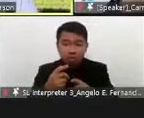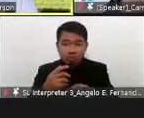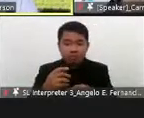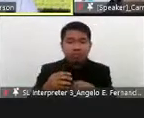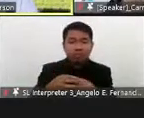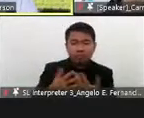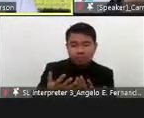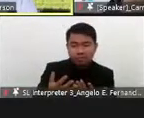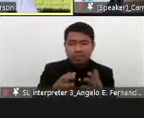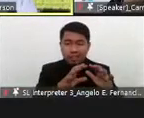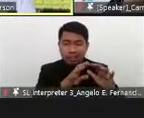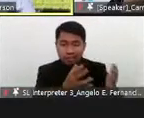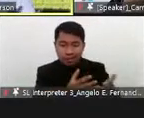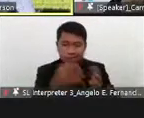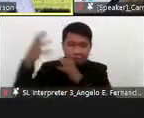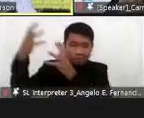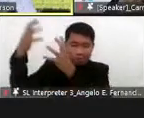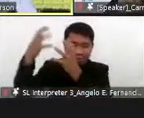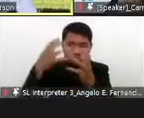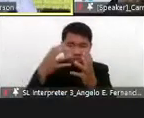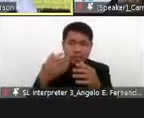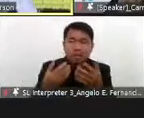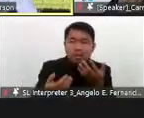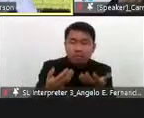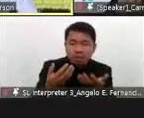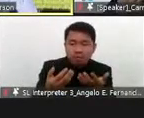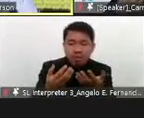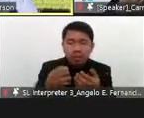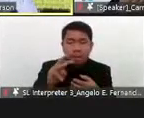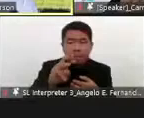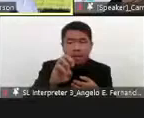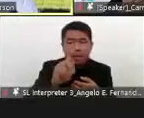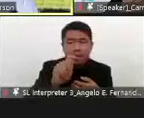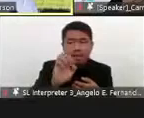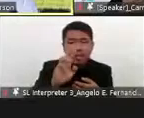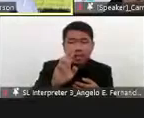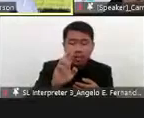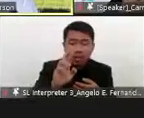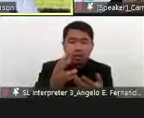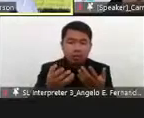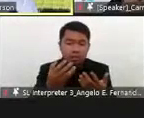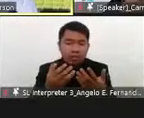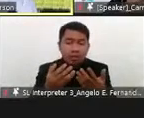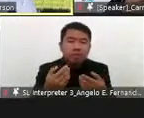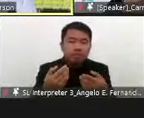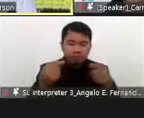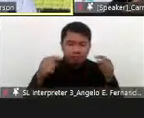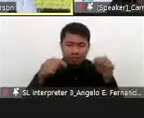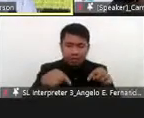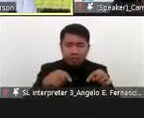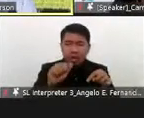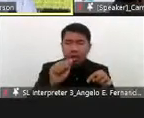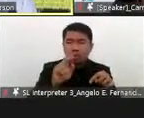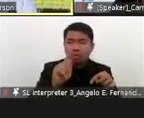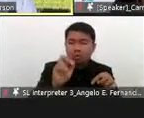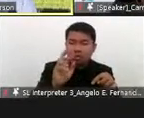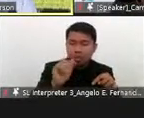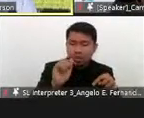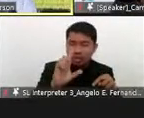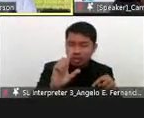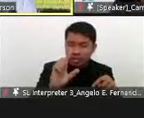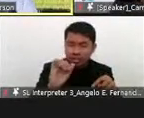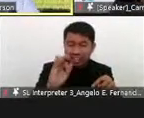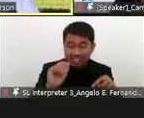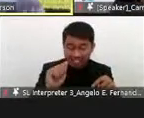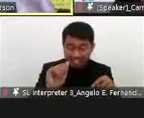over island Southeast Asia. Even, I think in Byers' work, he says some even got as far as Australia. So it was a huge spread for